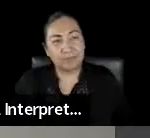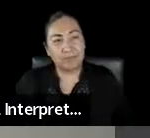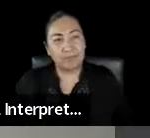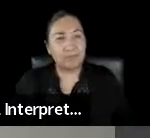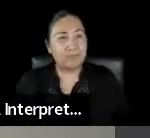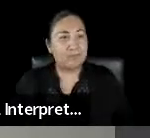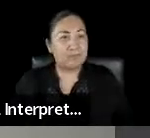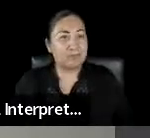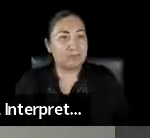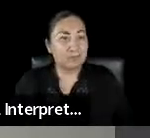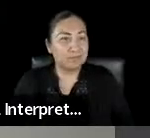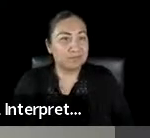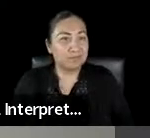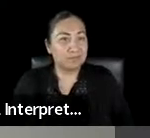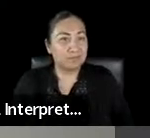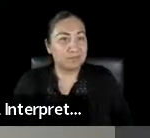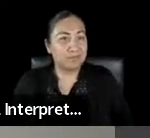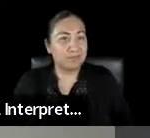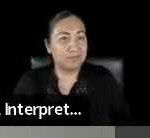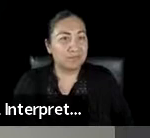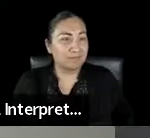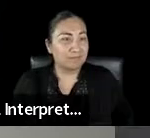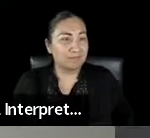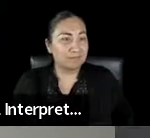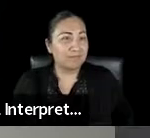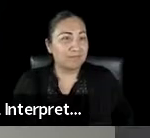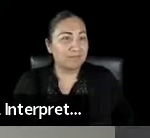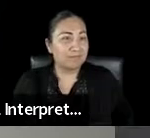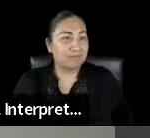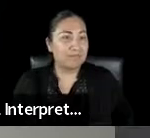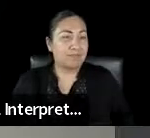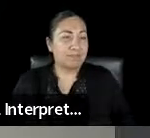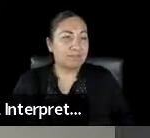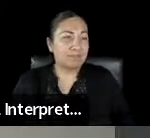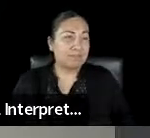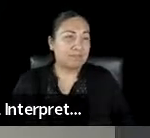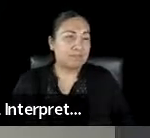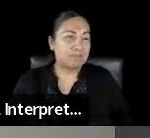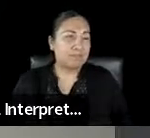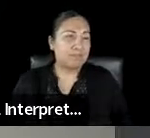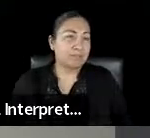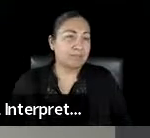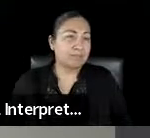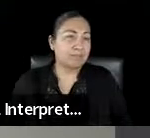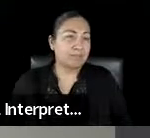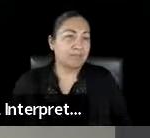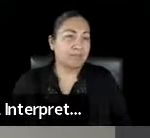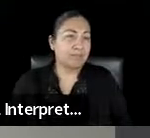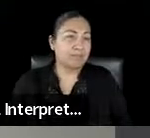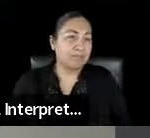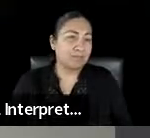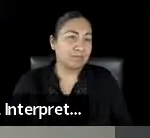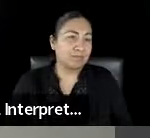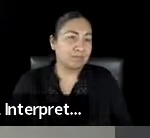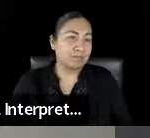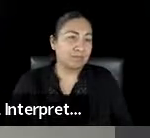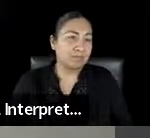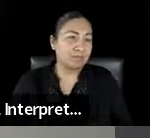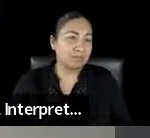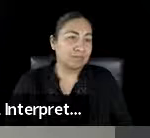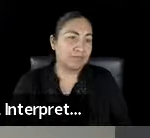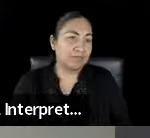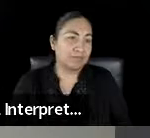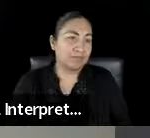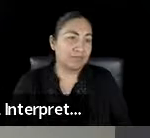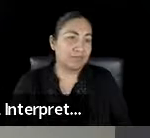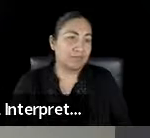want a film or I want cheese, something as simple as that. It seems like not a big deal, but it's a huge barrier and it exerts